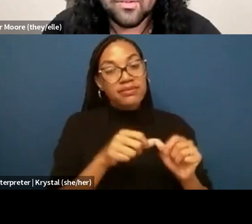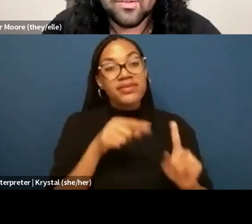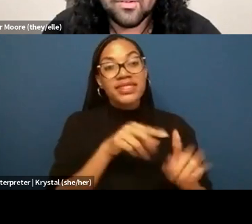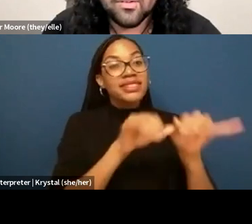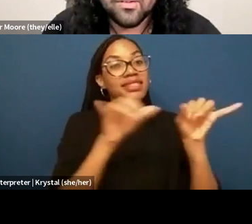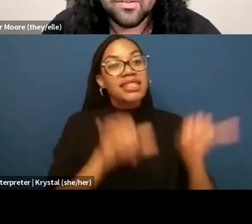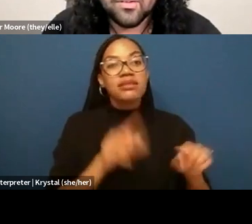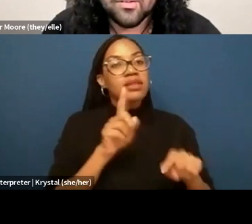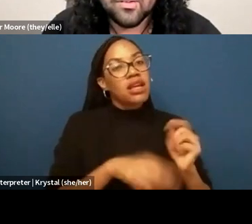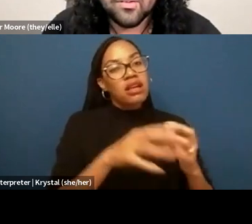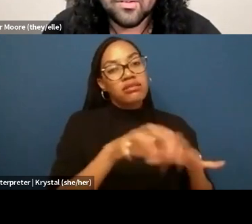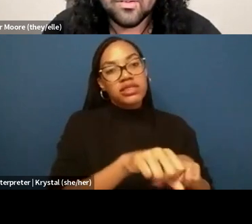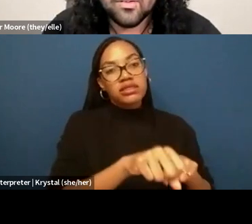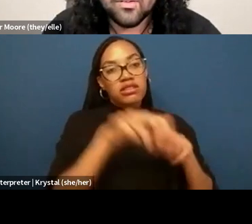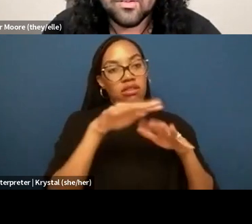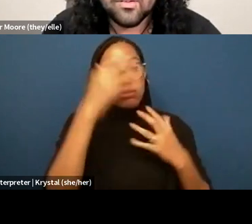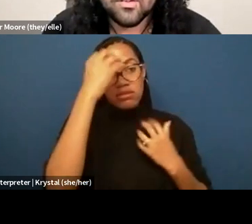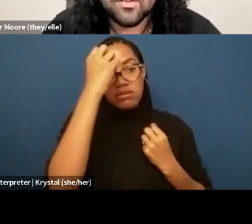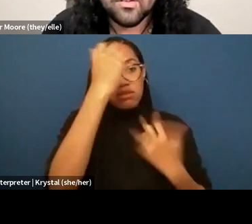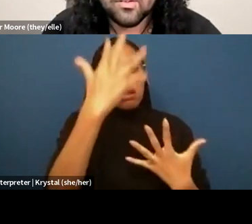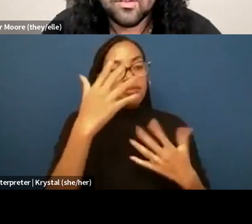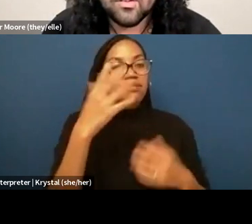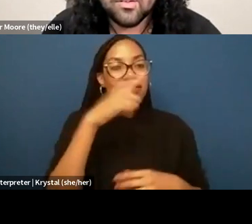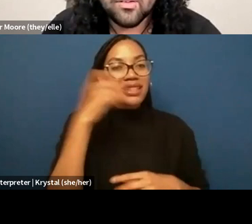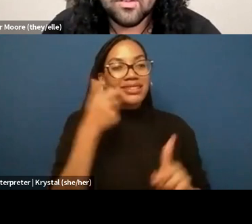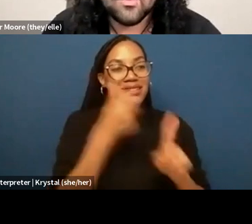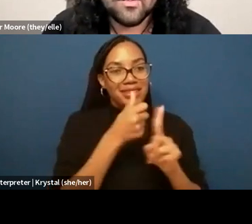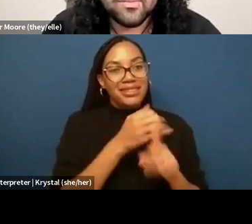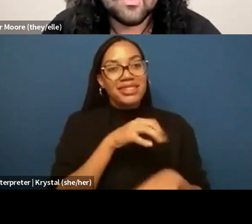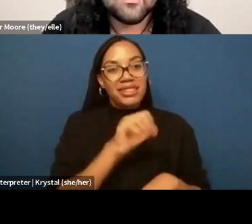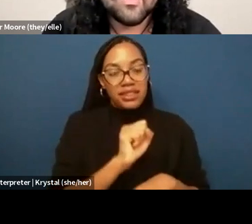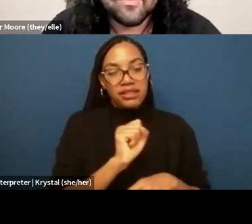decolonized because it is colonialism itself.